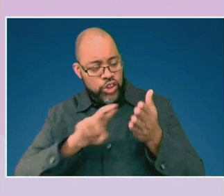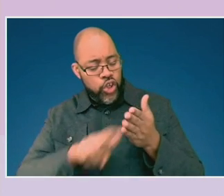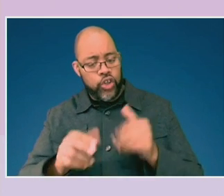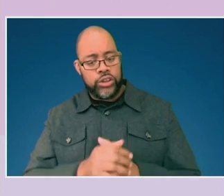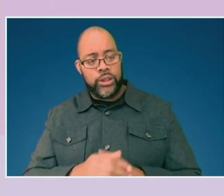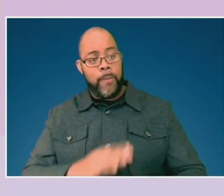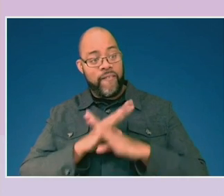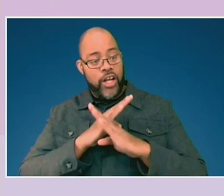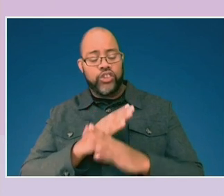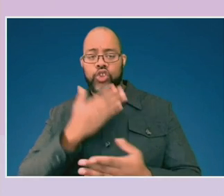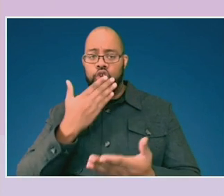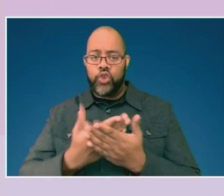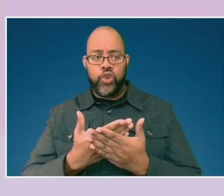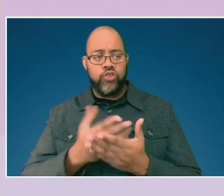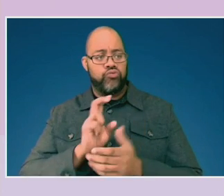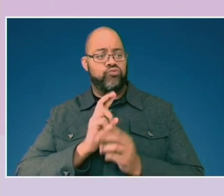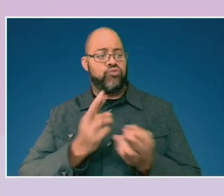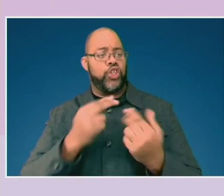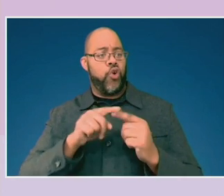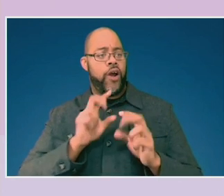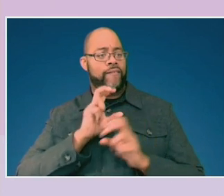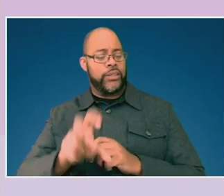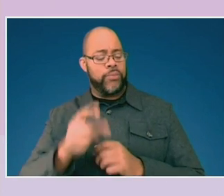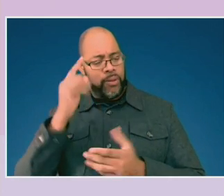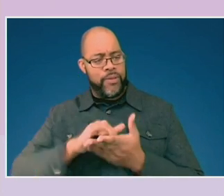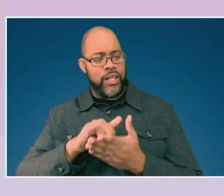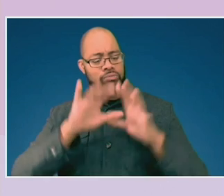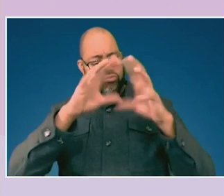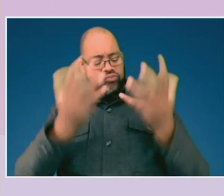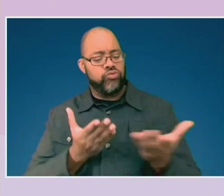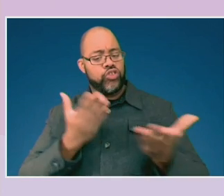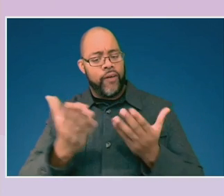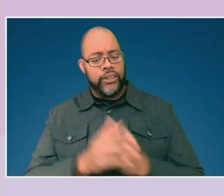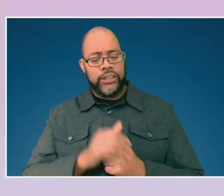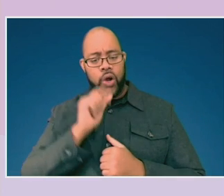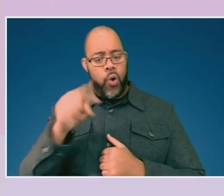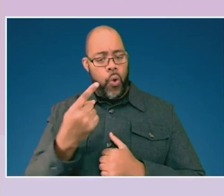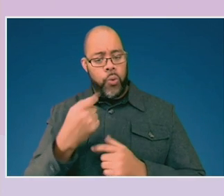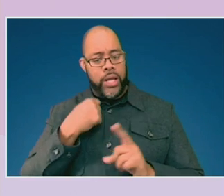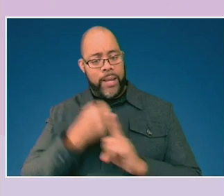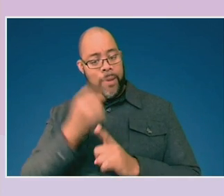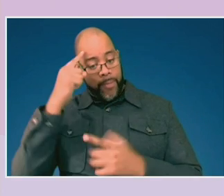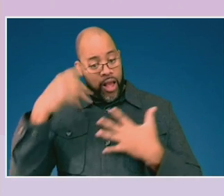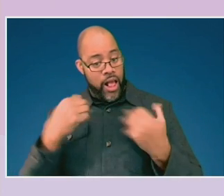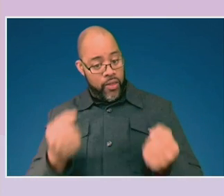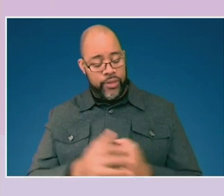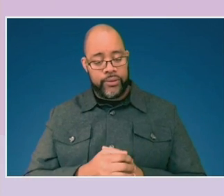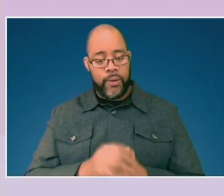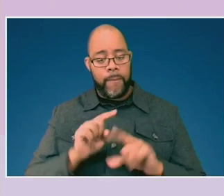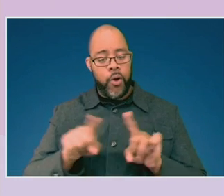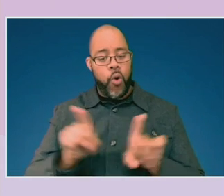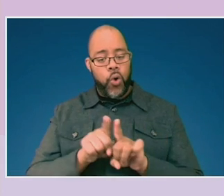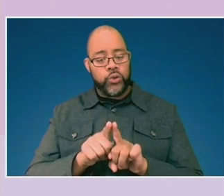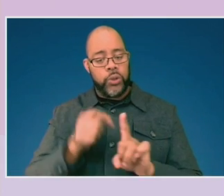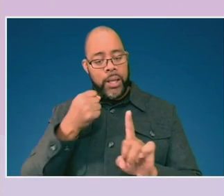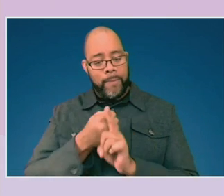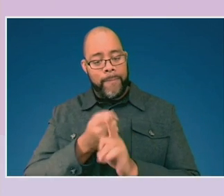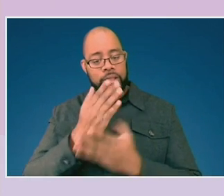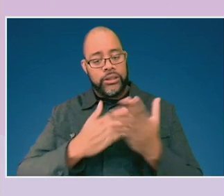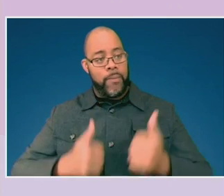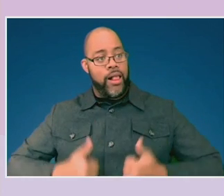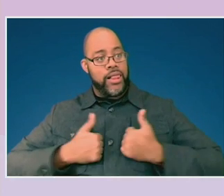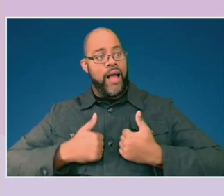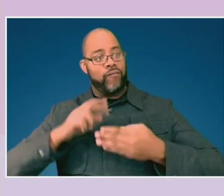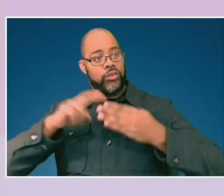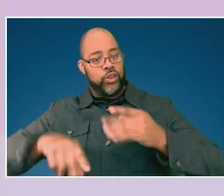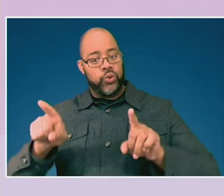return on investment when we think about those universal services. Not only are we impacting mental health outcomes, but we're impacting some life outcomes related